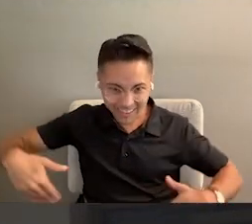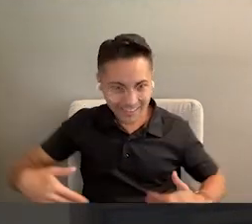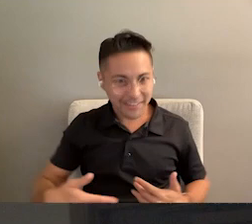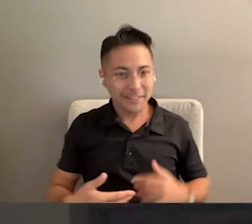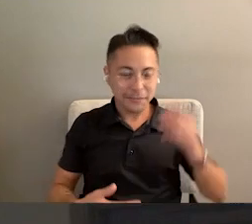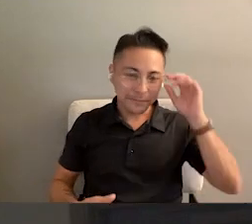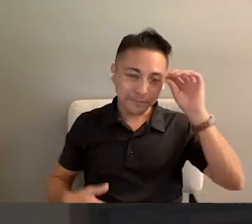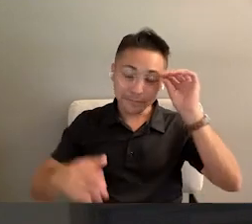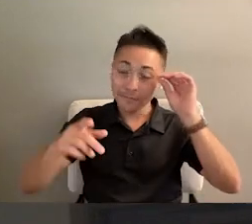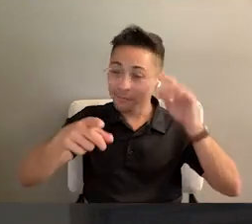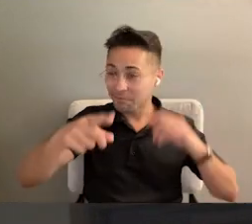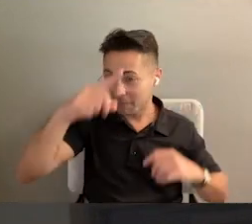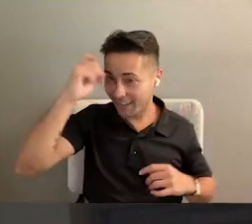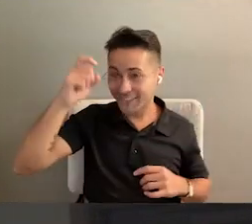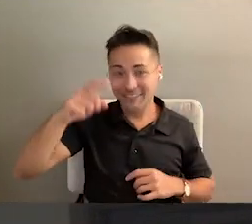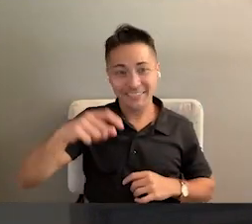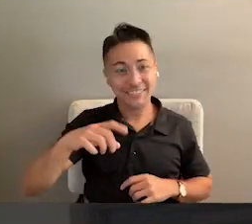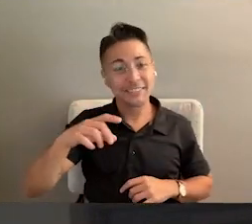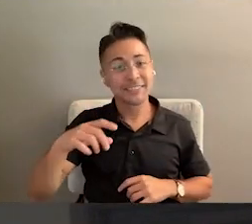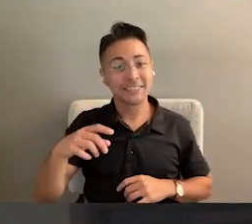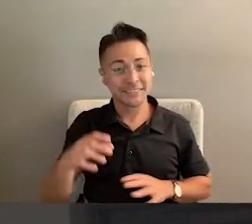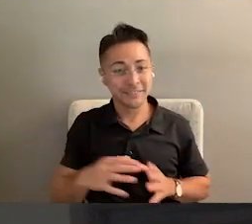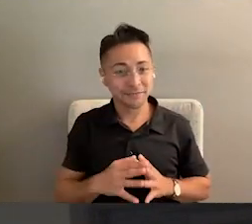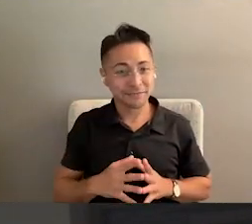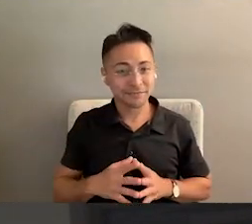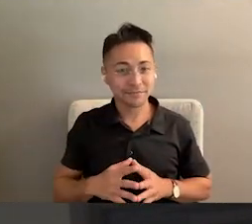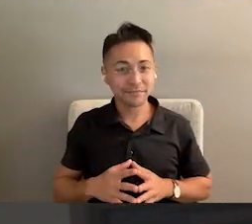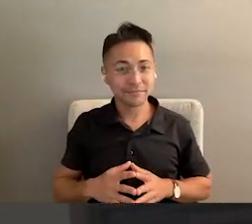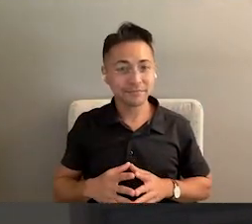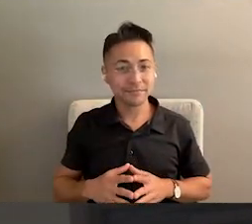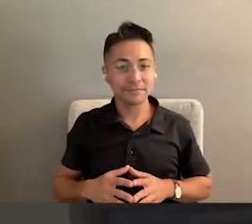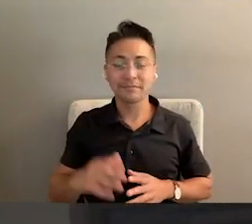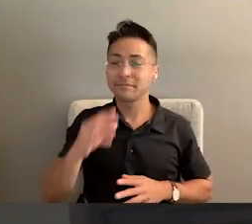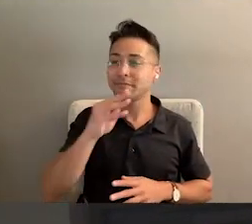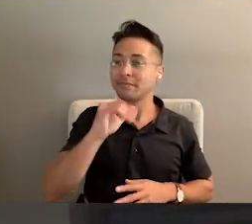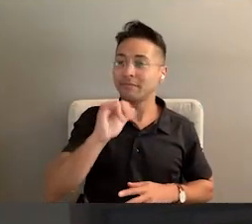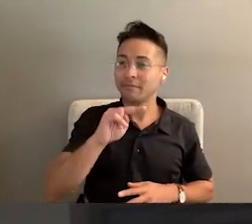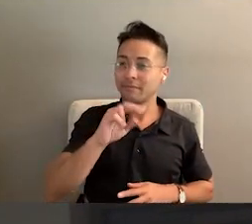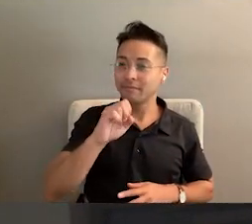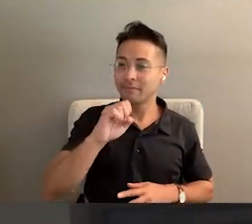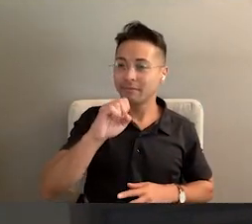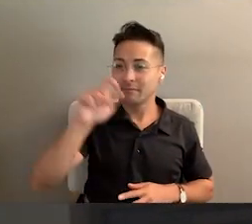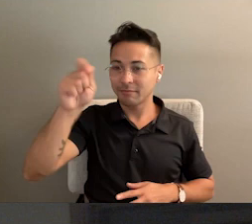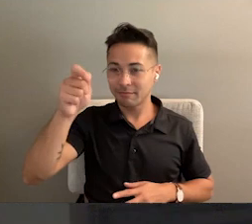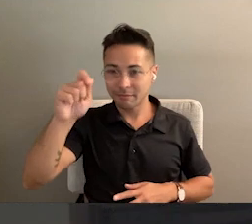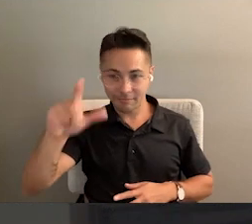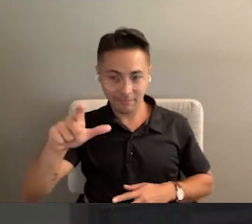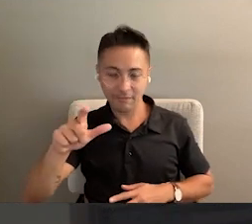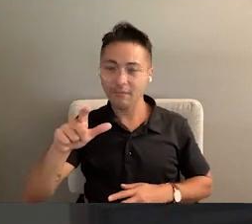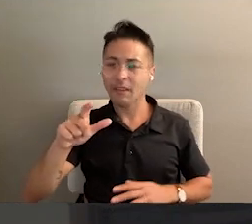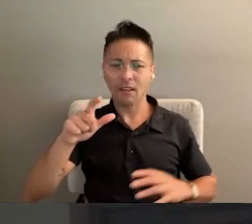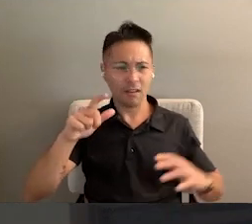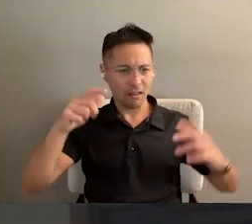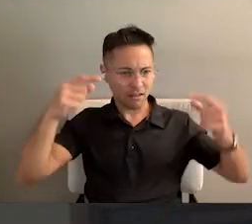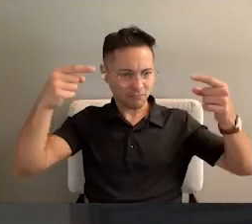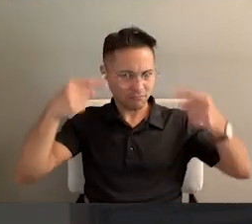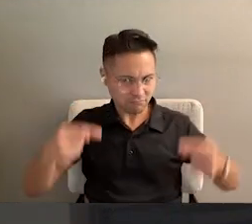half late every month. That's because, you won't remember this, but I'll tell you, that is because